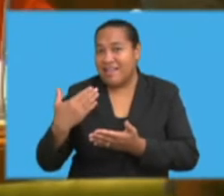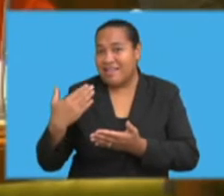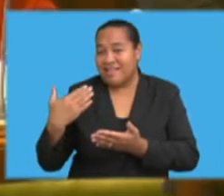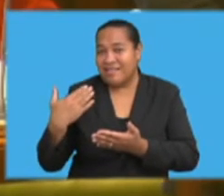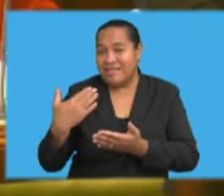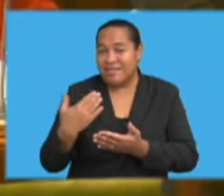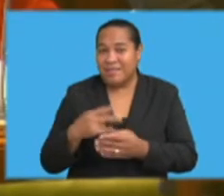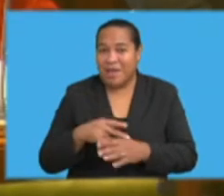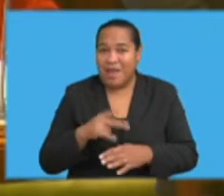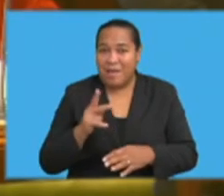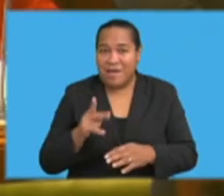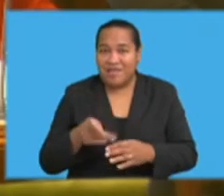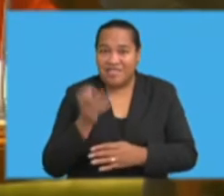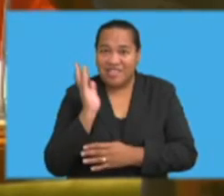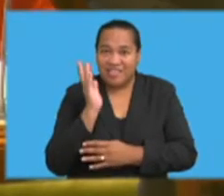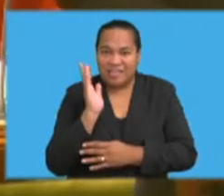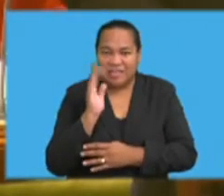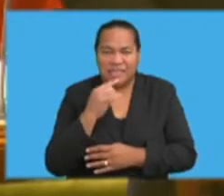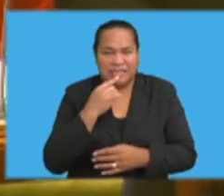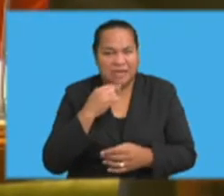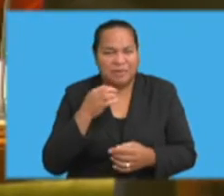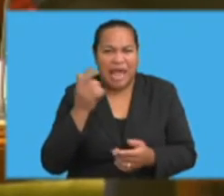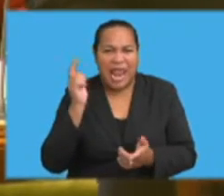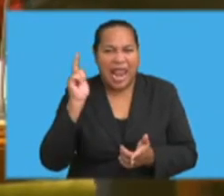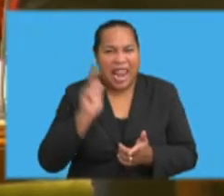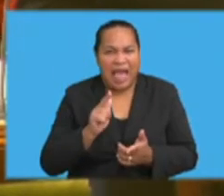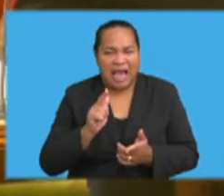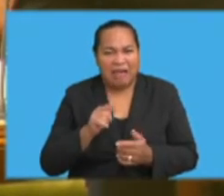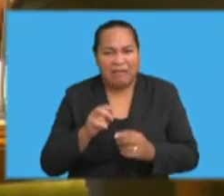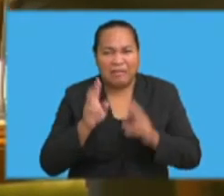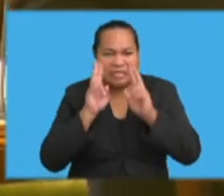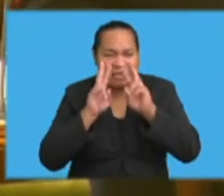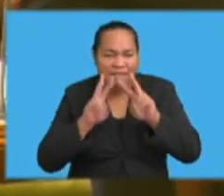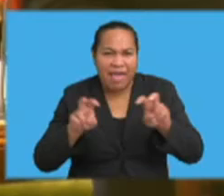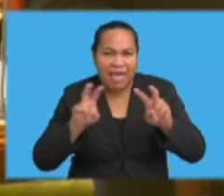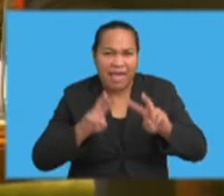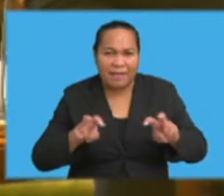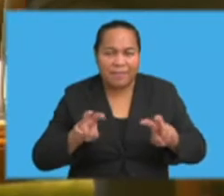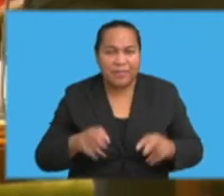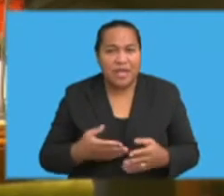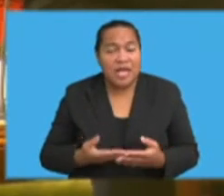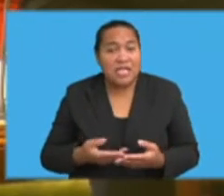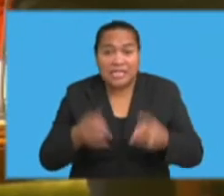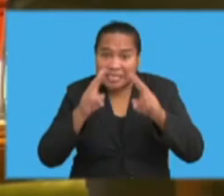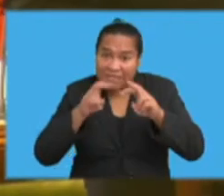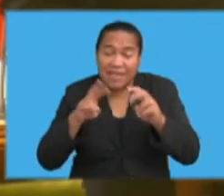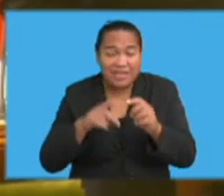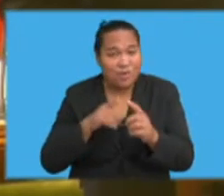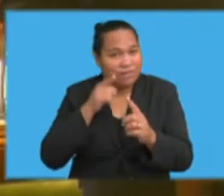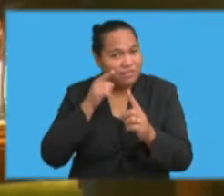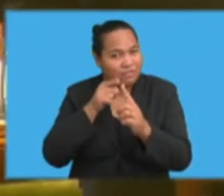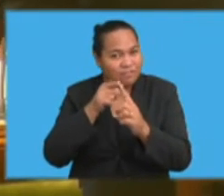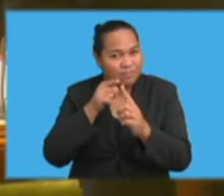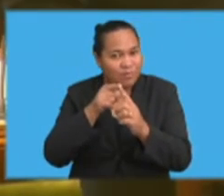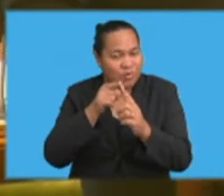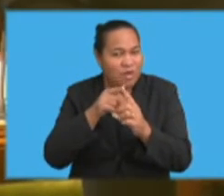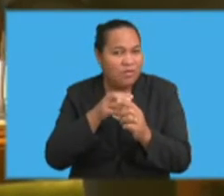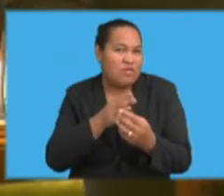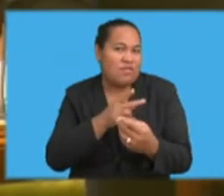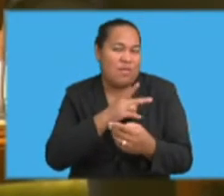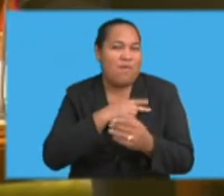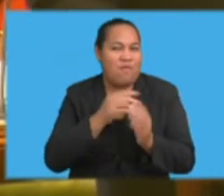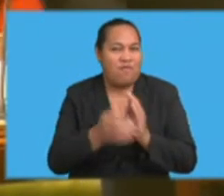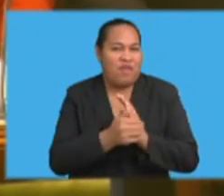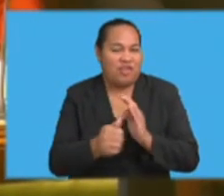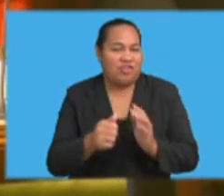one had started regarding the lack of surveyors. Madam Speaker, surveying is one of our core professions, and I'd like to report that of our core professions,